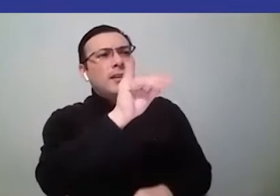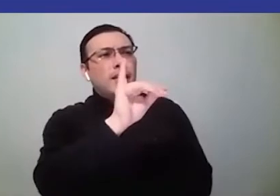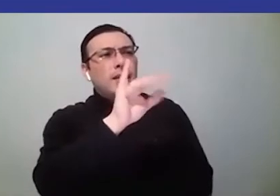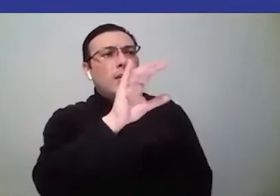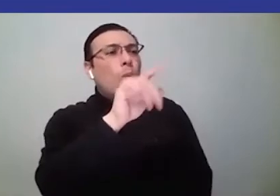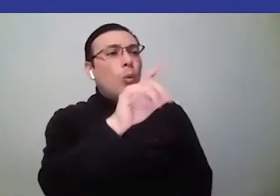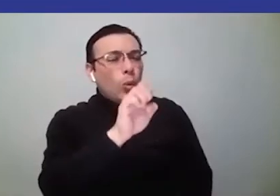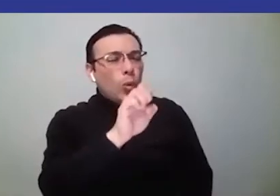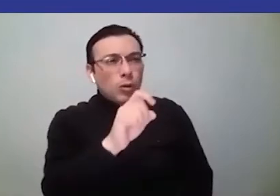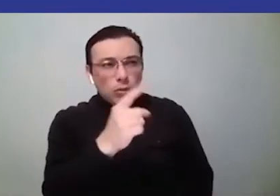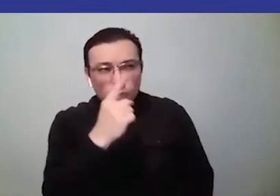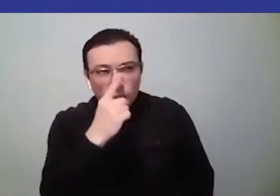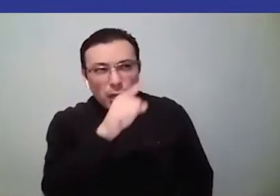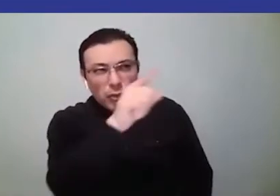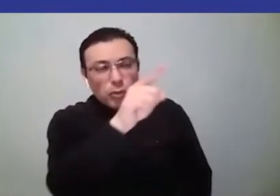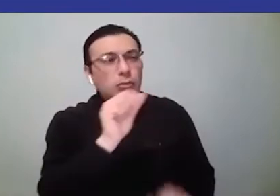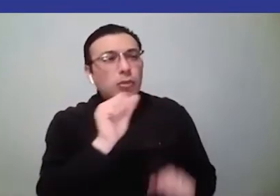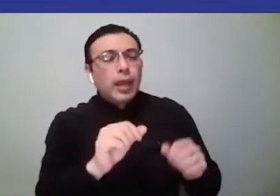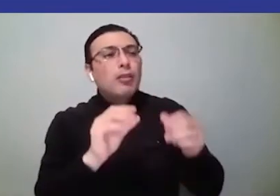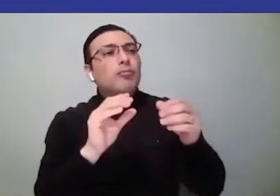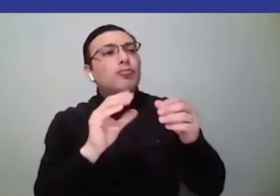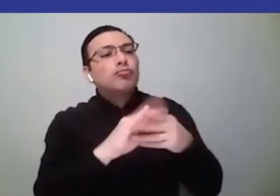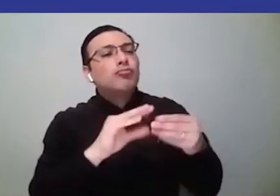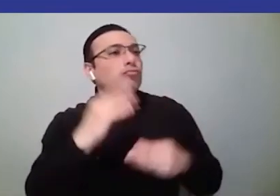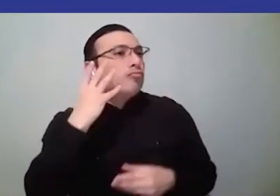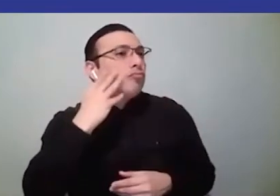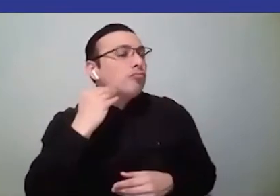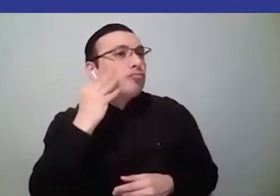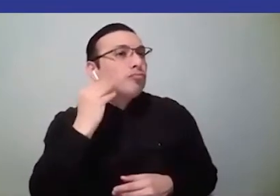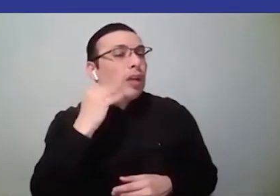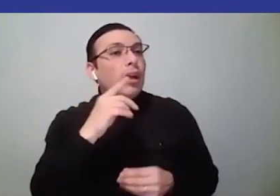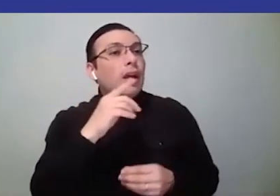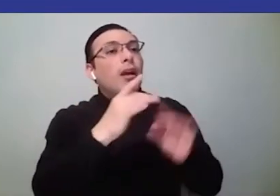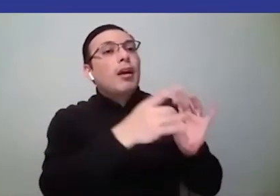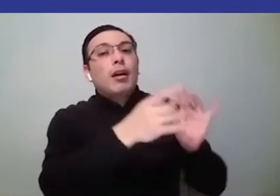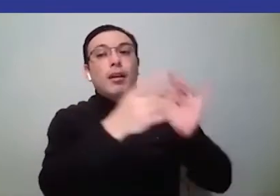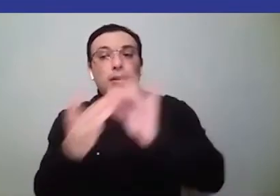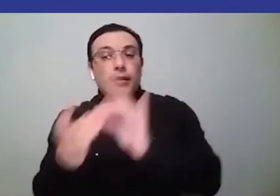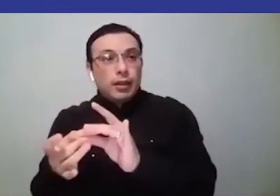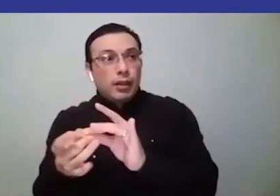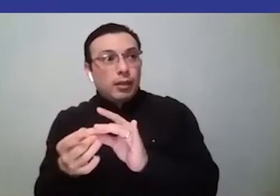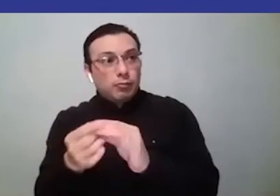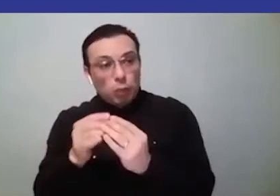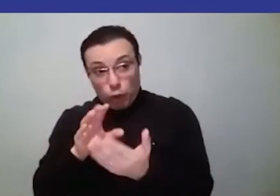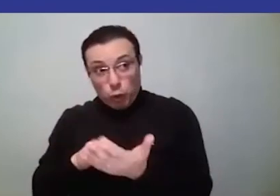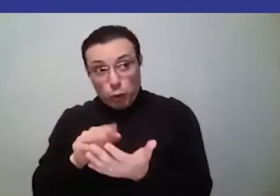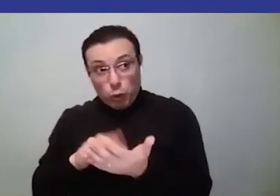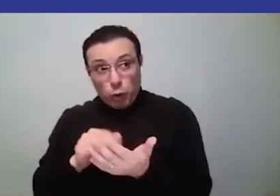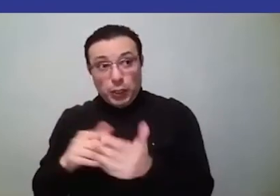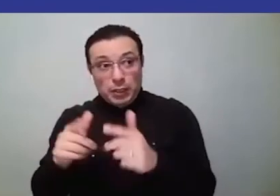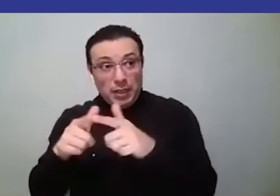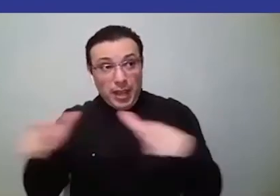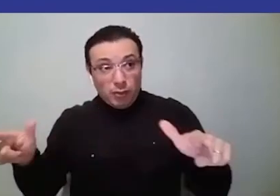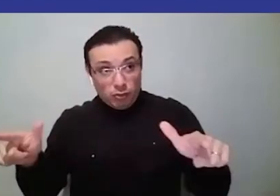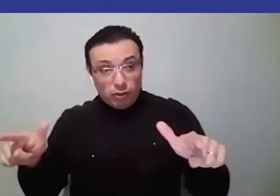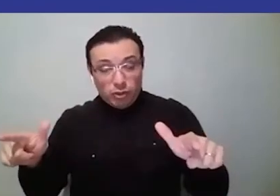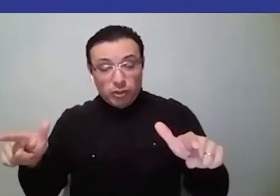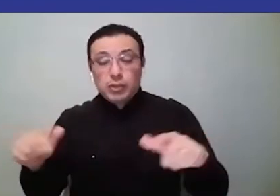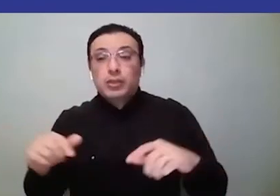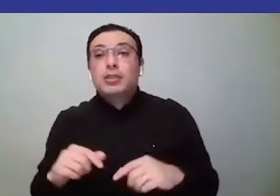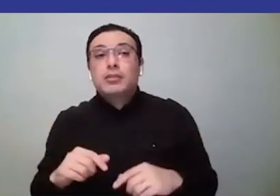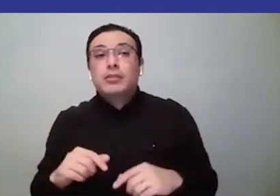your ongoing language learning, like language learning and poetry, and what Colette and Jane just spoke